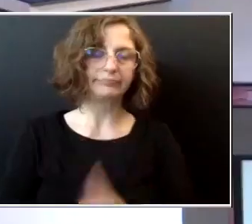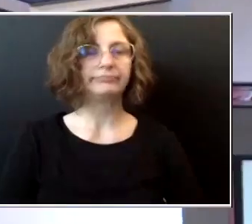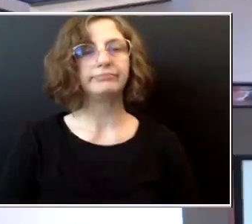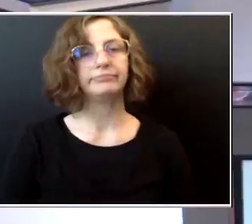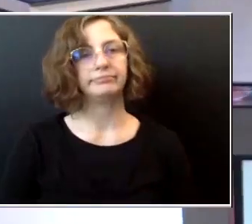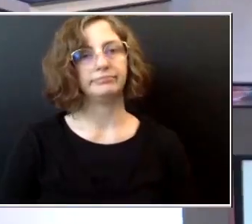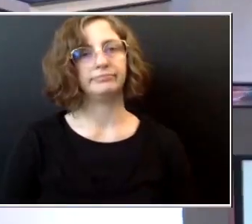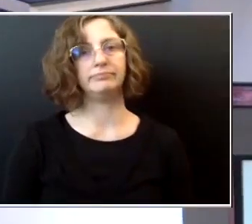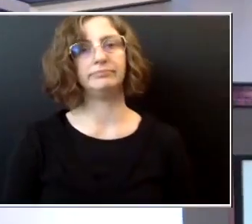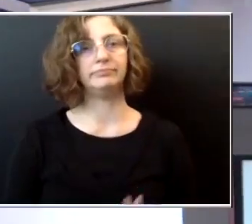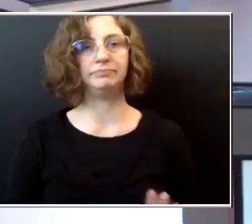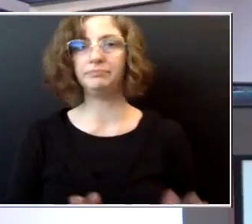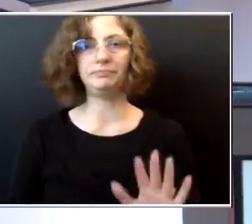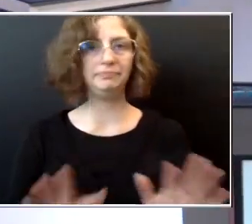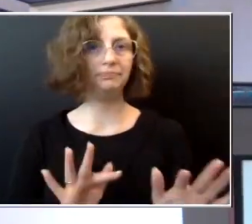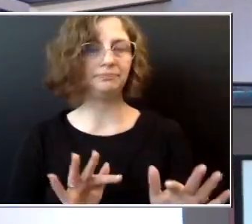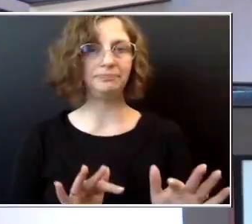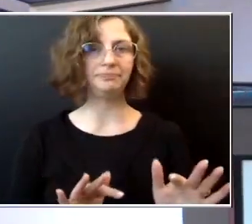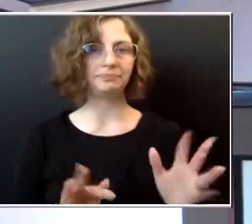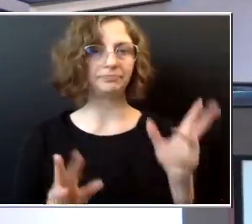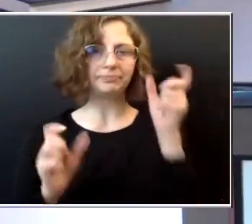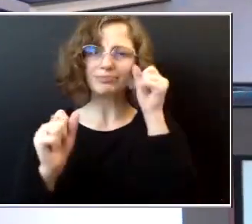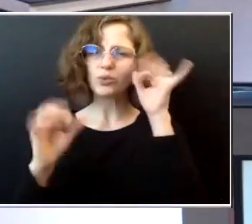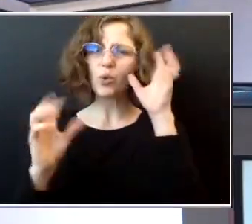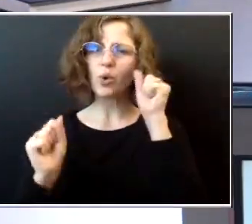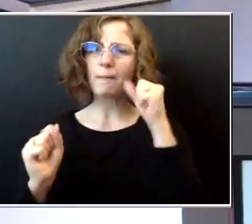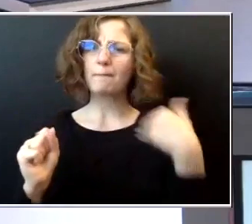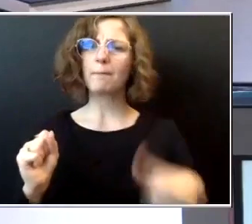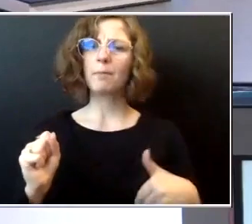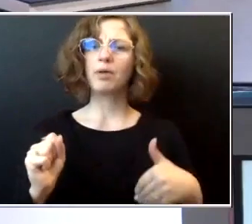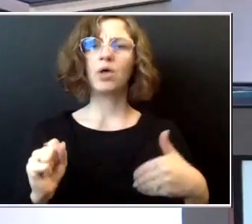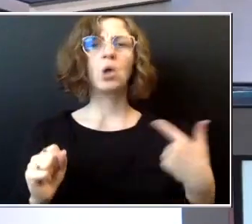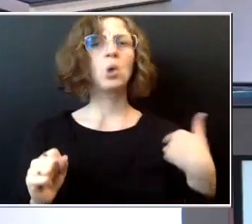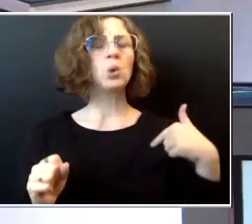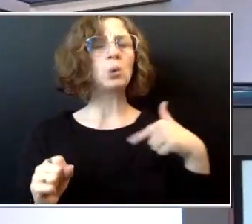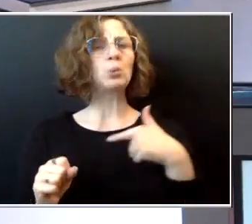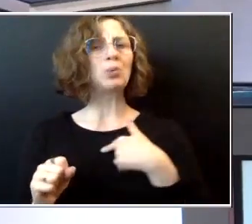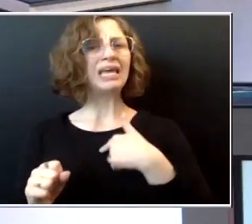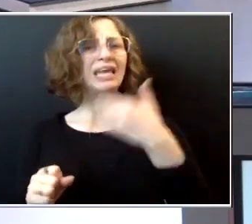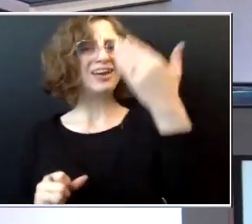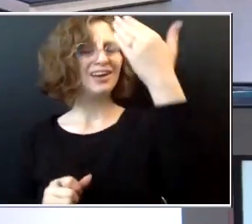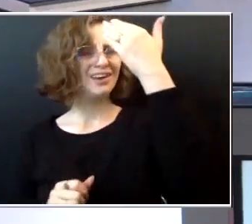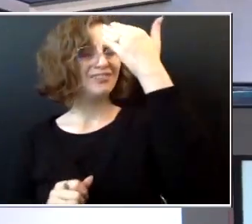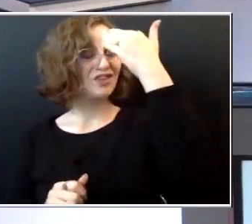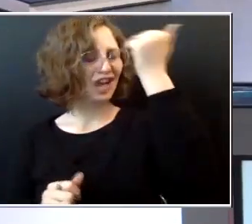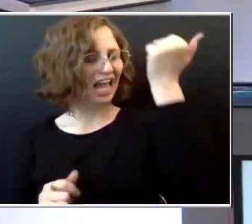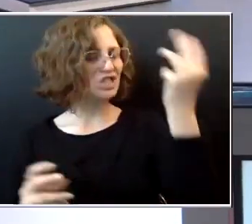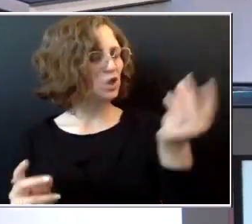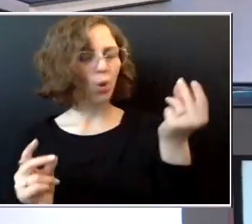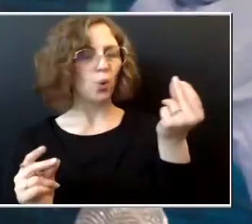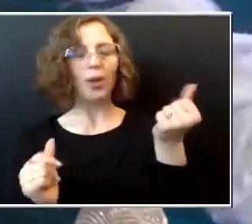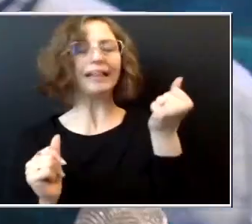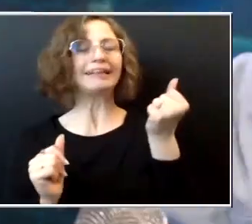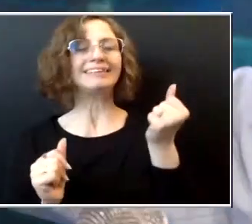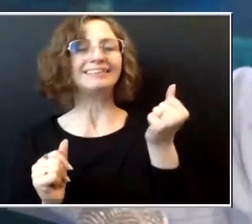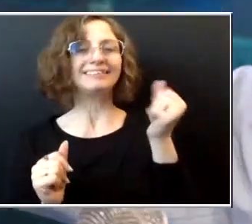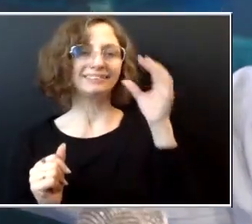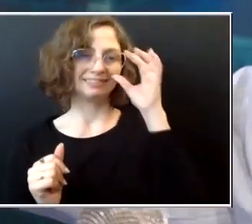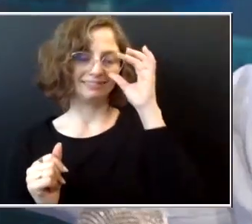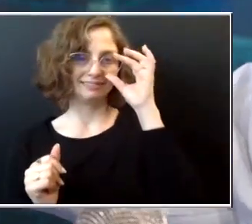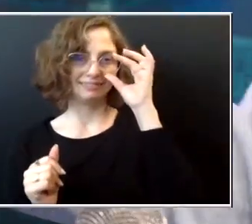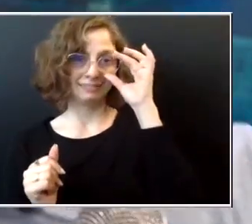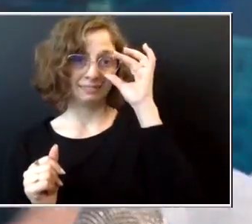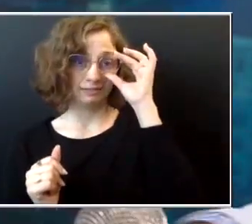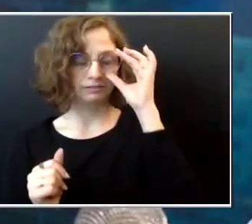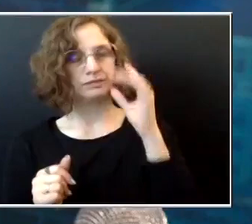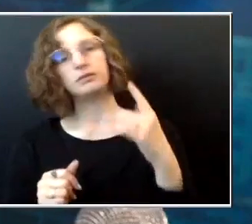ahead. Yeah. It's just remarkable to me that we forget what happened so fast. Like we forget, as we were wrestling the fight over the